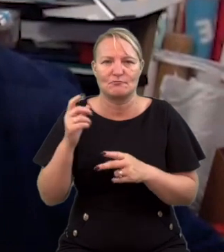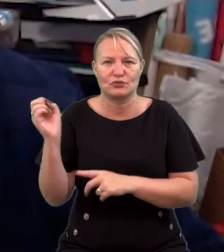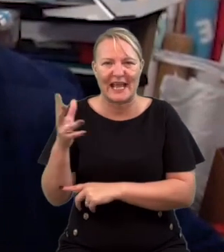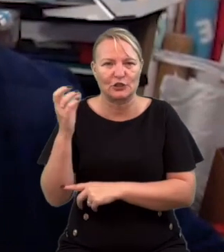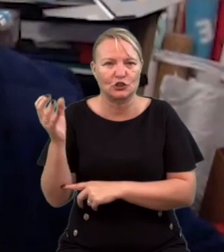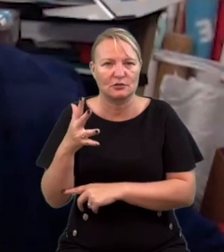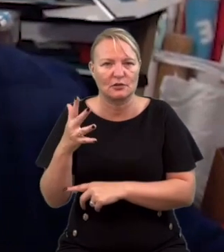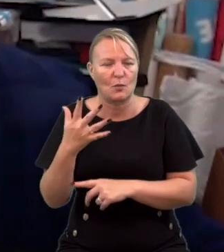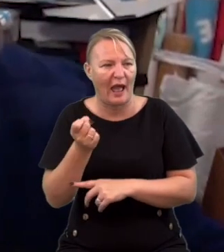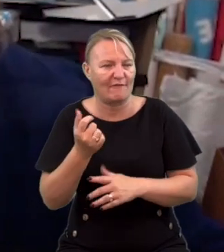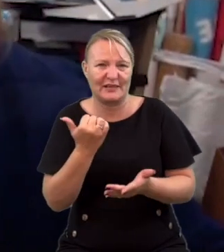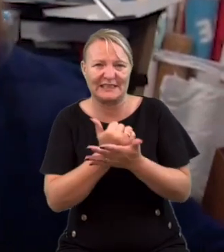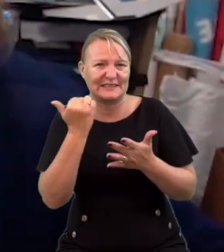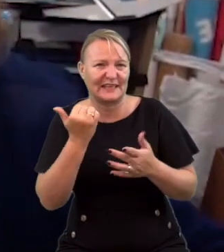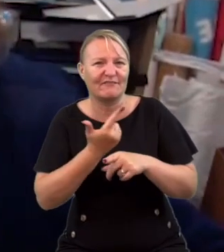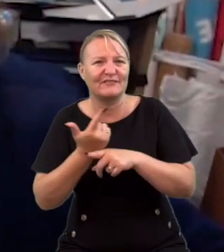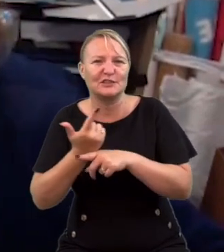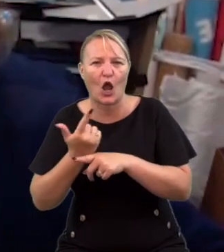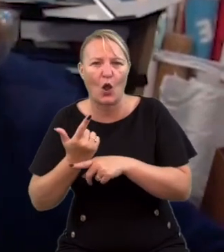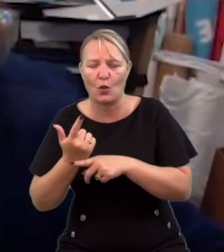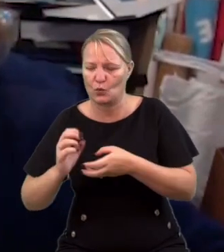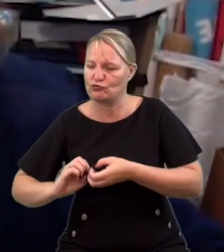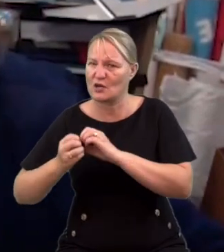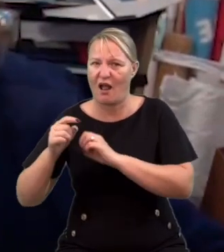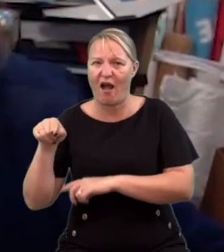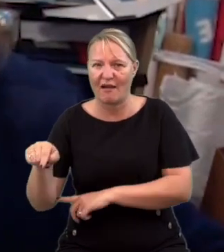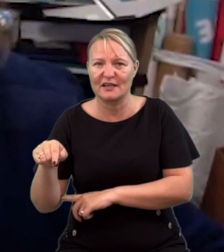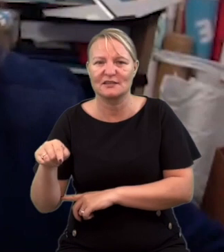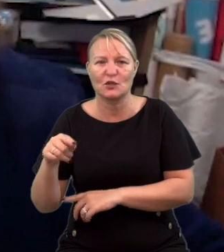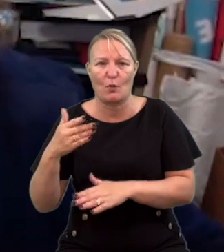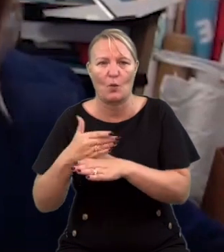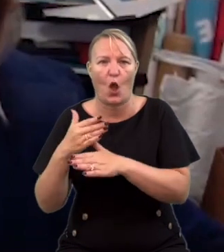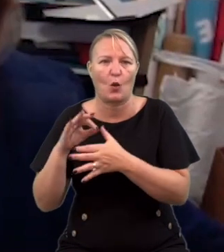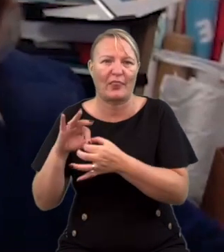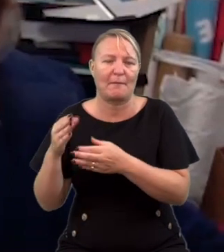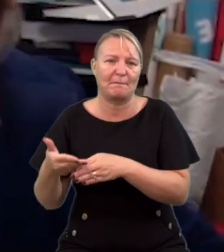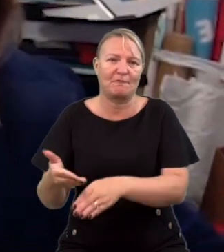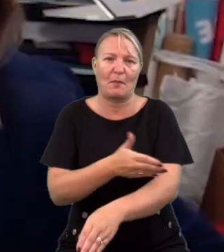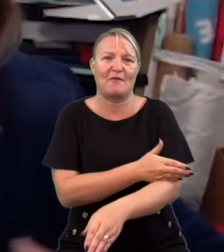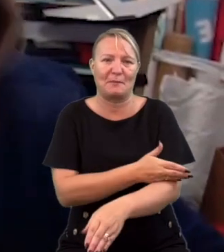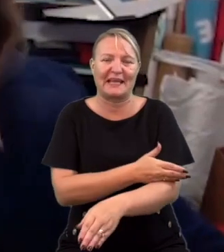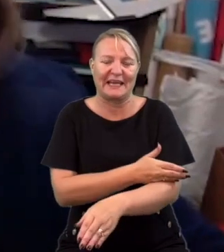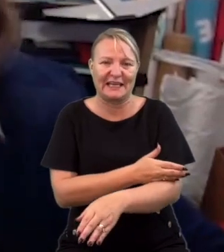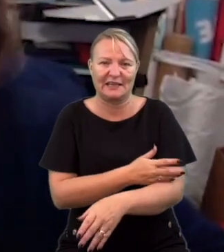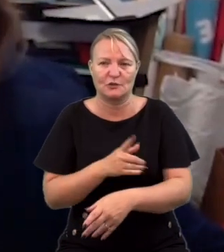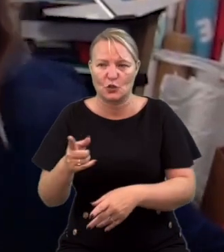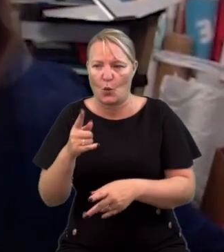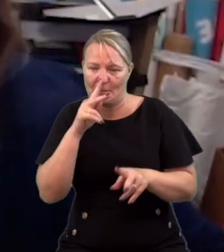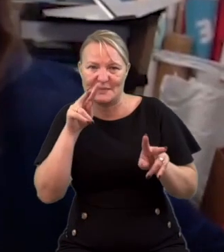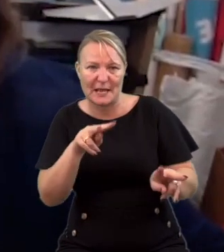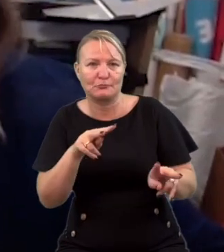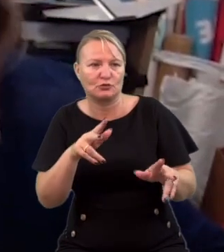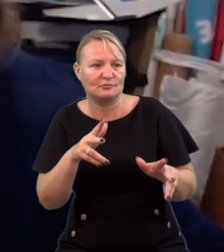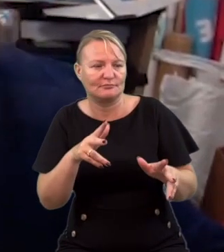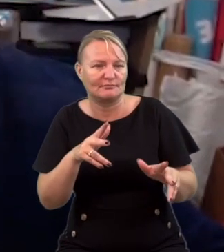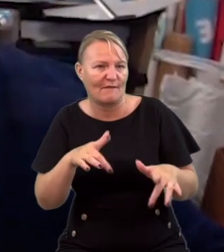with two fantastic video designers who we've worked with from the very beginning of the